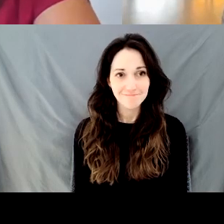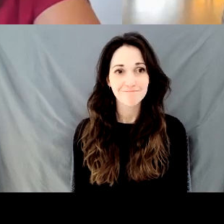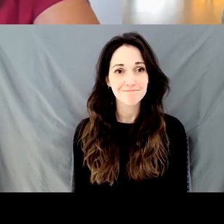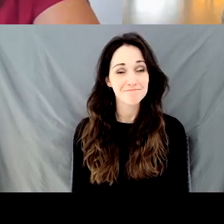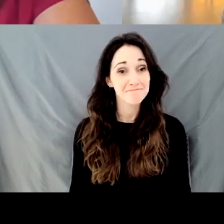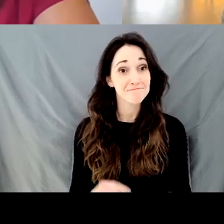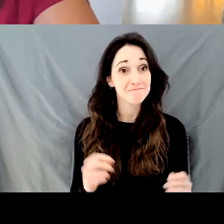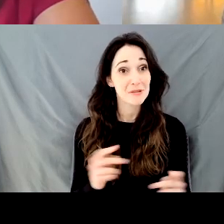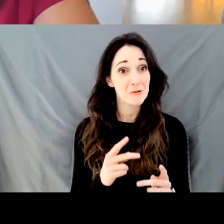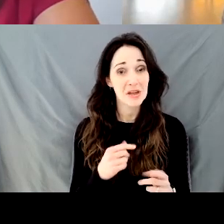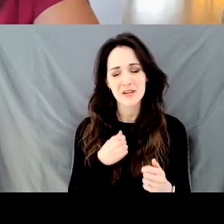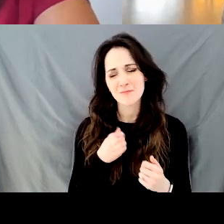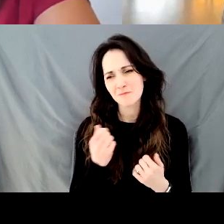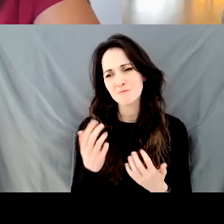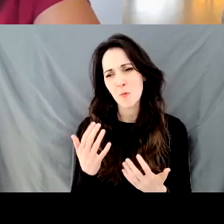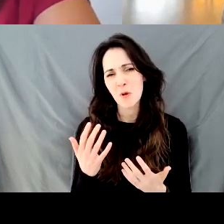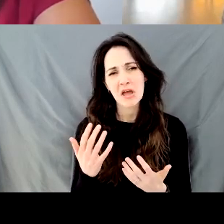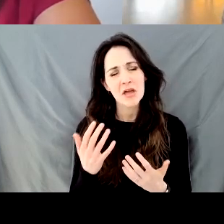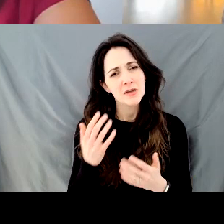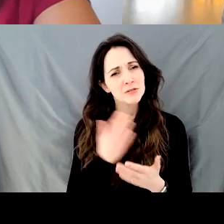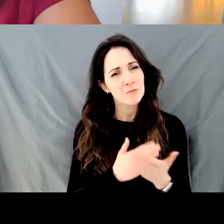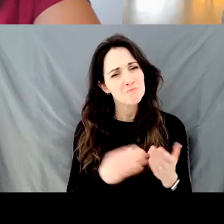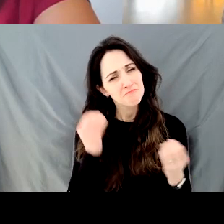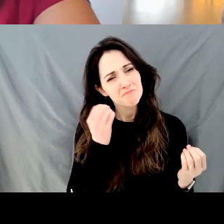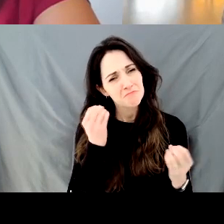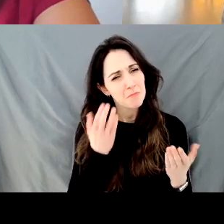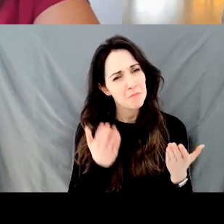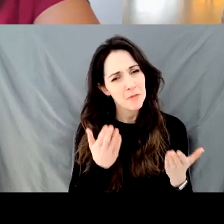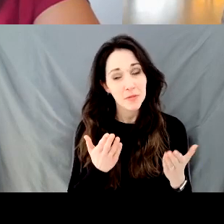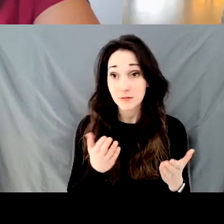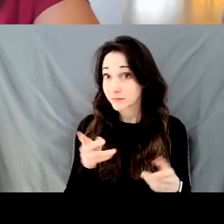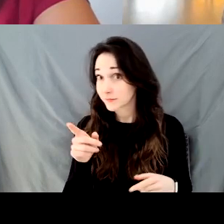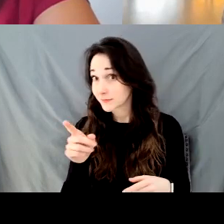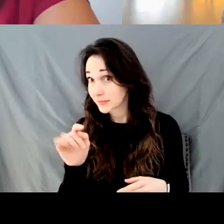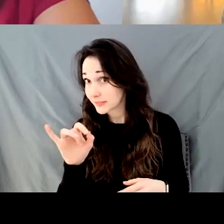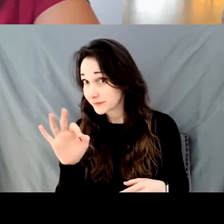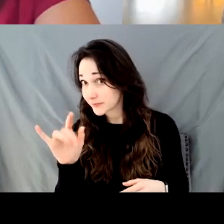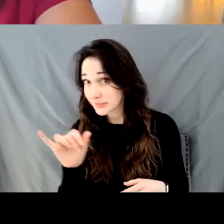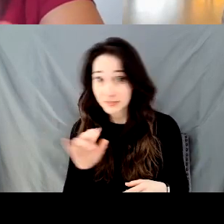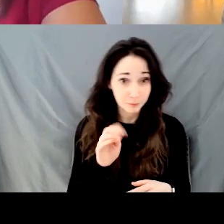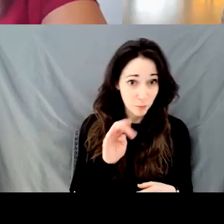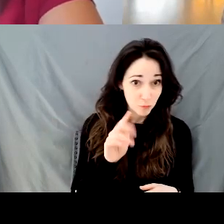As we wait, Barbara or Tiffany, do you have a question for each other?